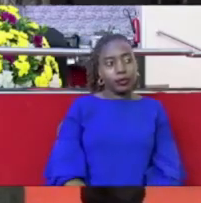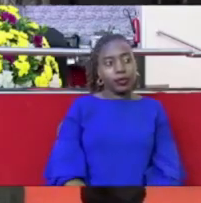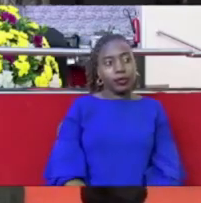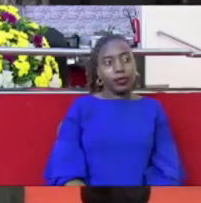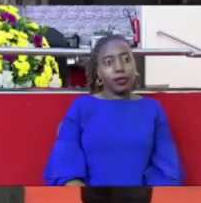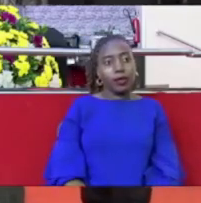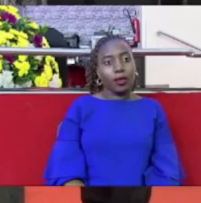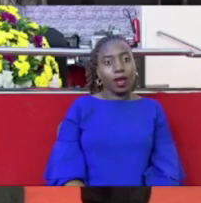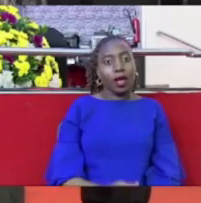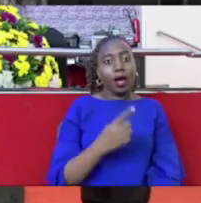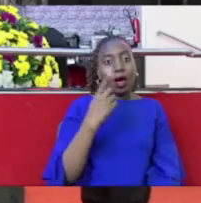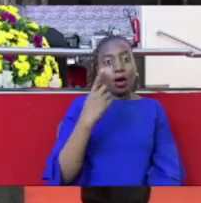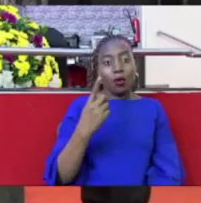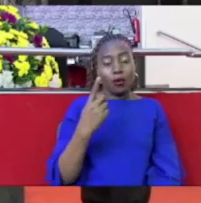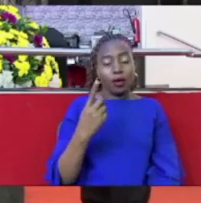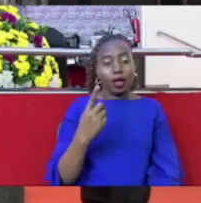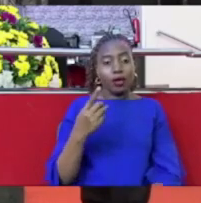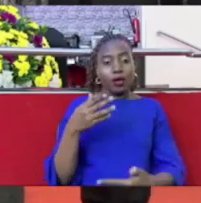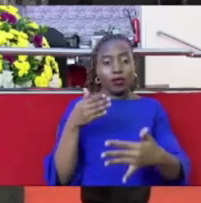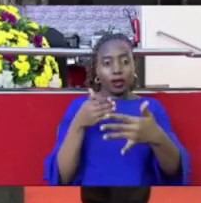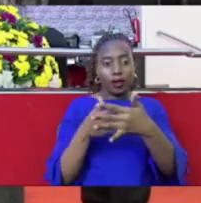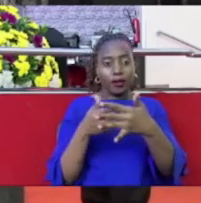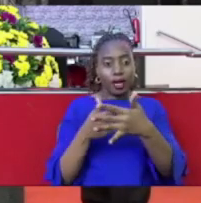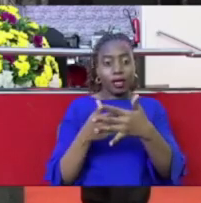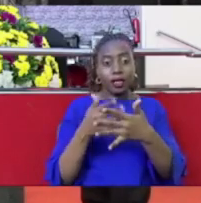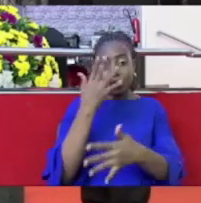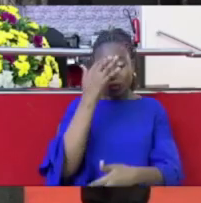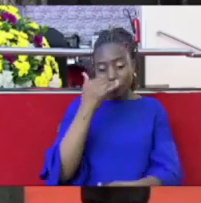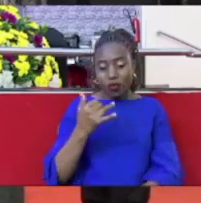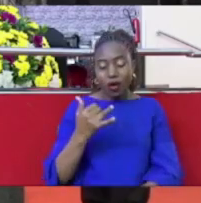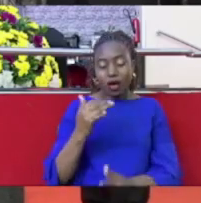One of the barriers of reasons why prayers are not